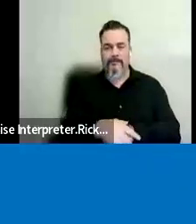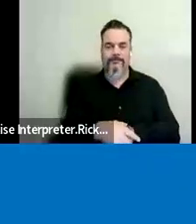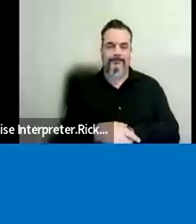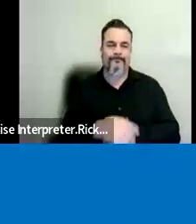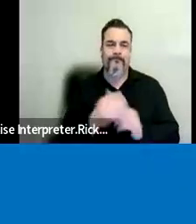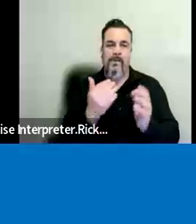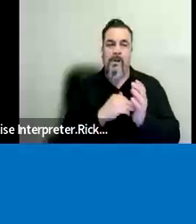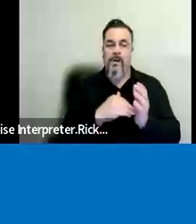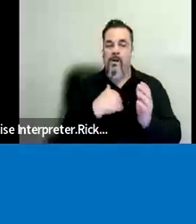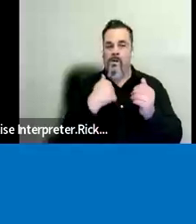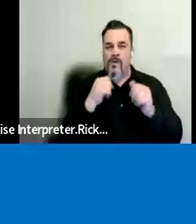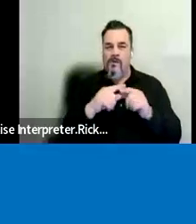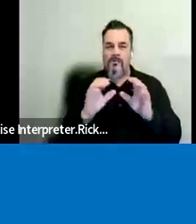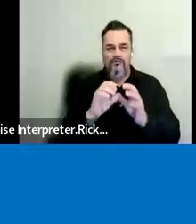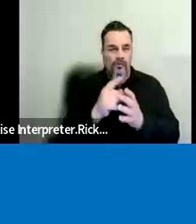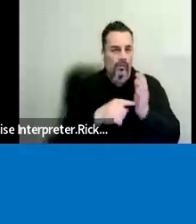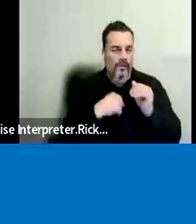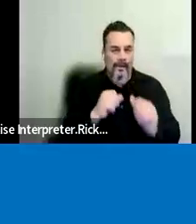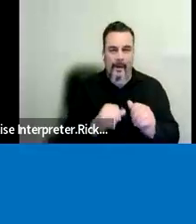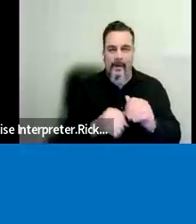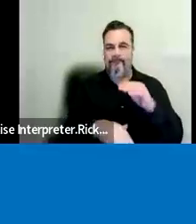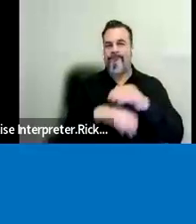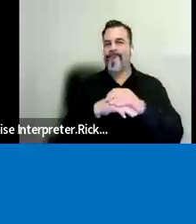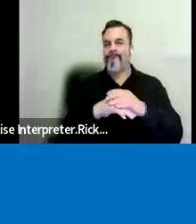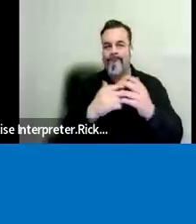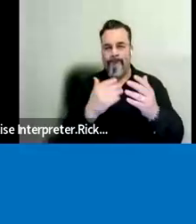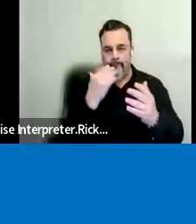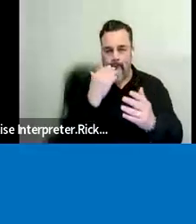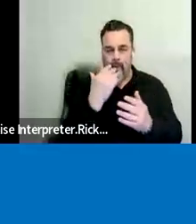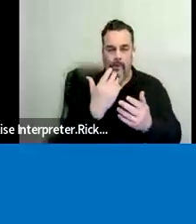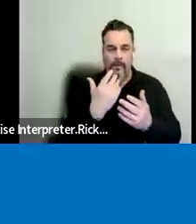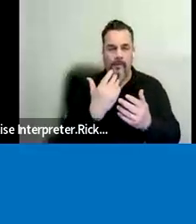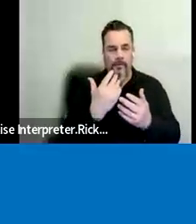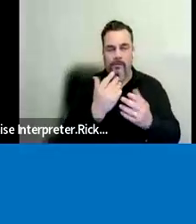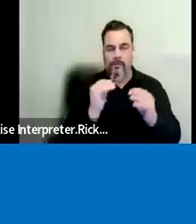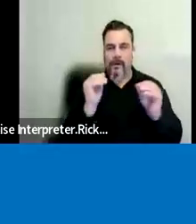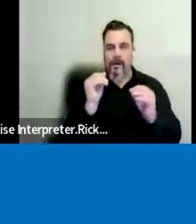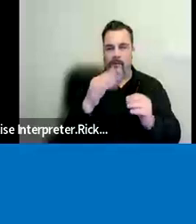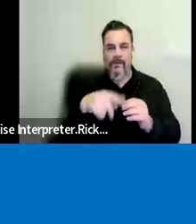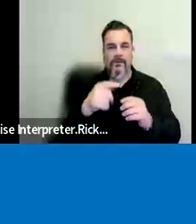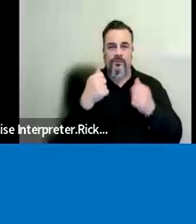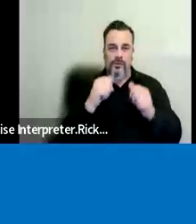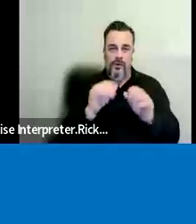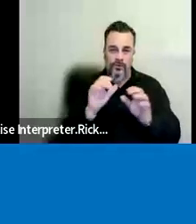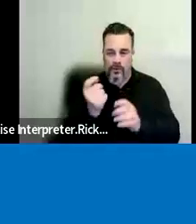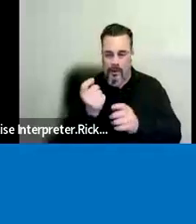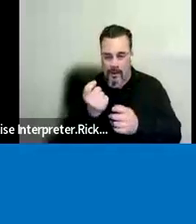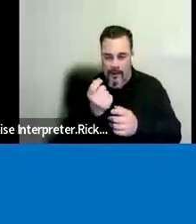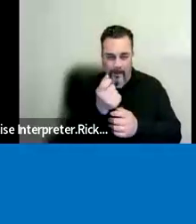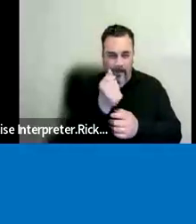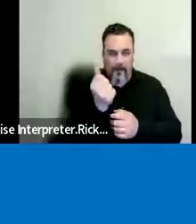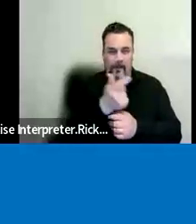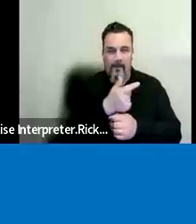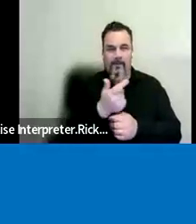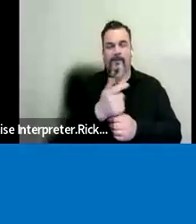Again, we try to do what we can with capacity. None of these things are, you try to do a little bit of all of them,